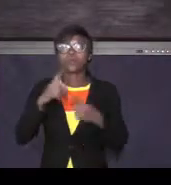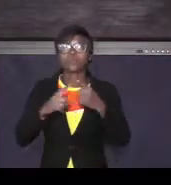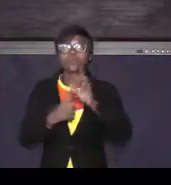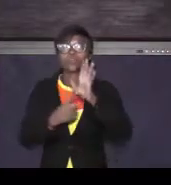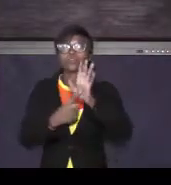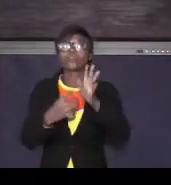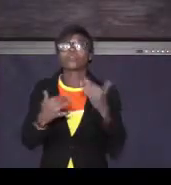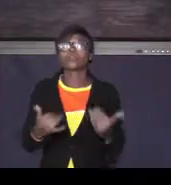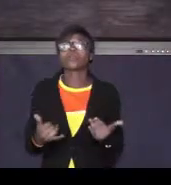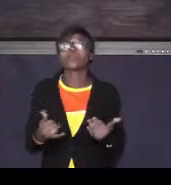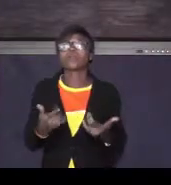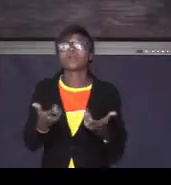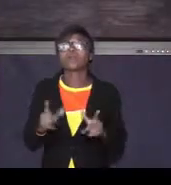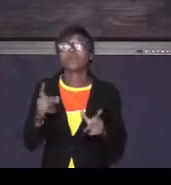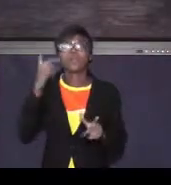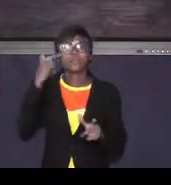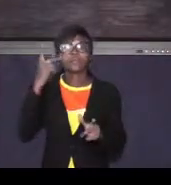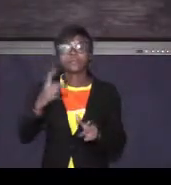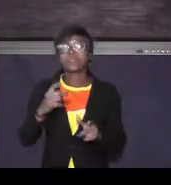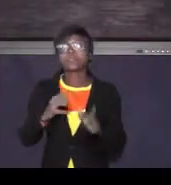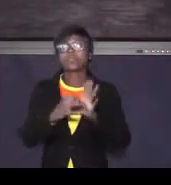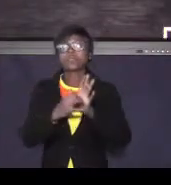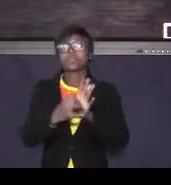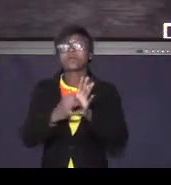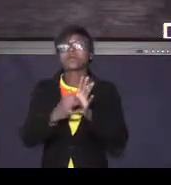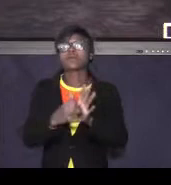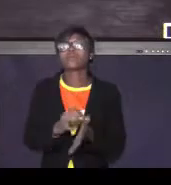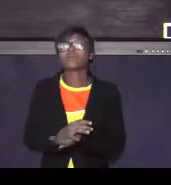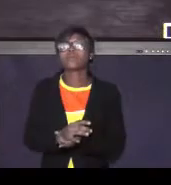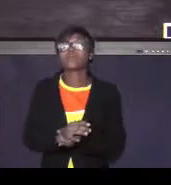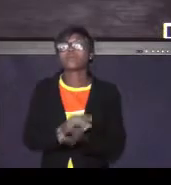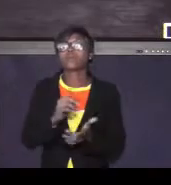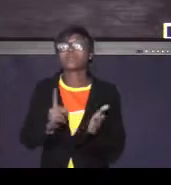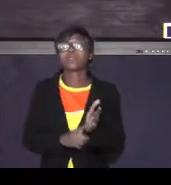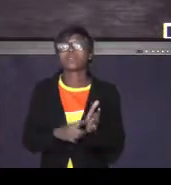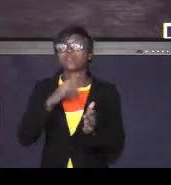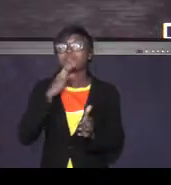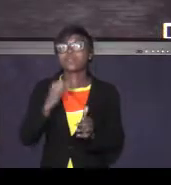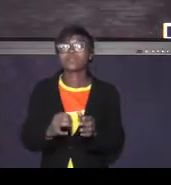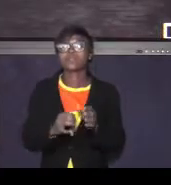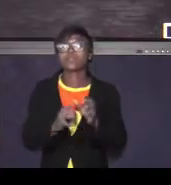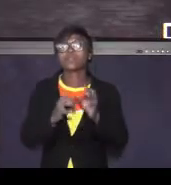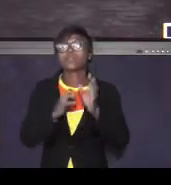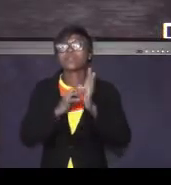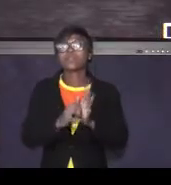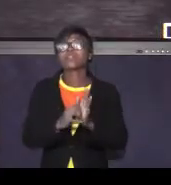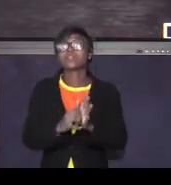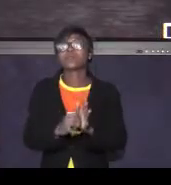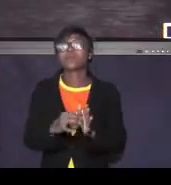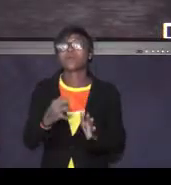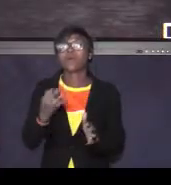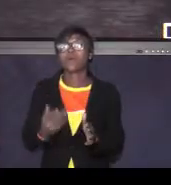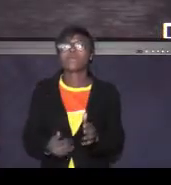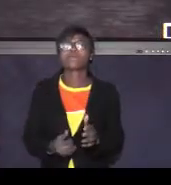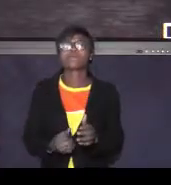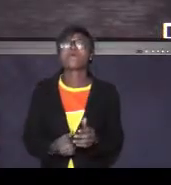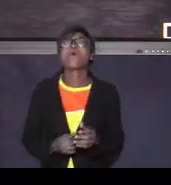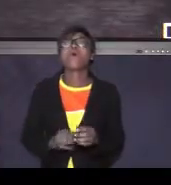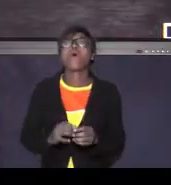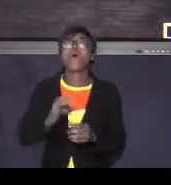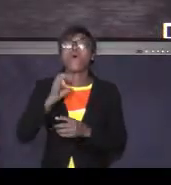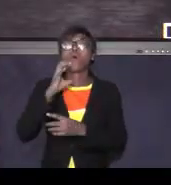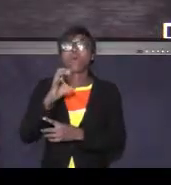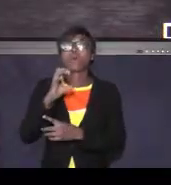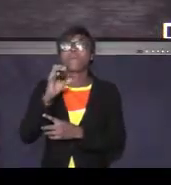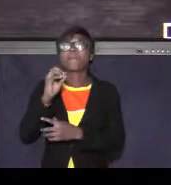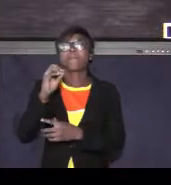it into practice. Let's see some examples in action. This is an example of a compound shape. It's